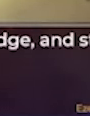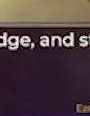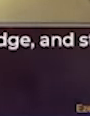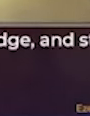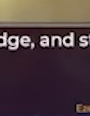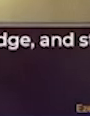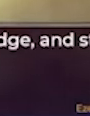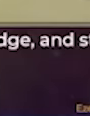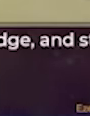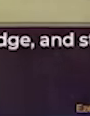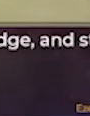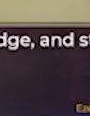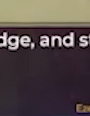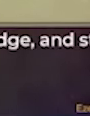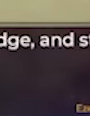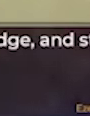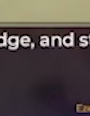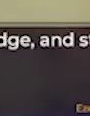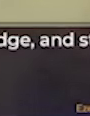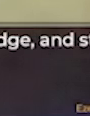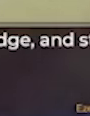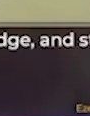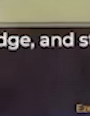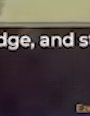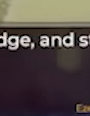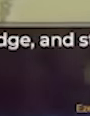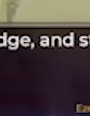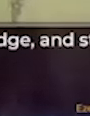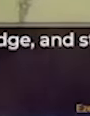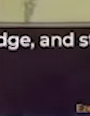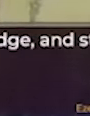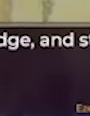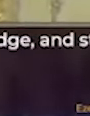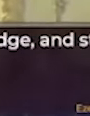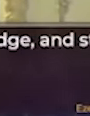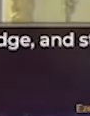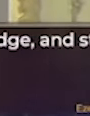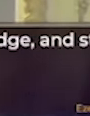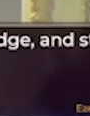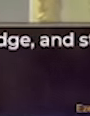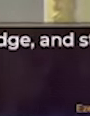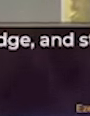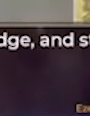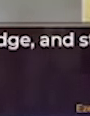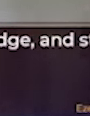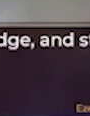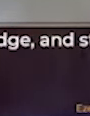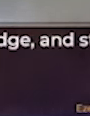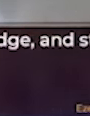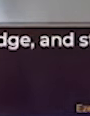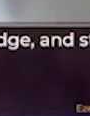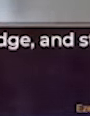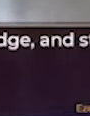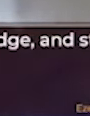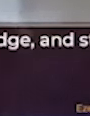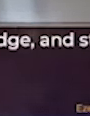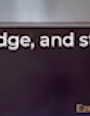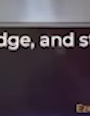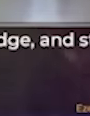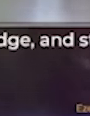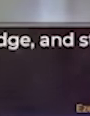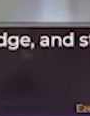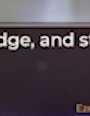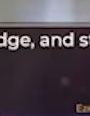man that should make up the hedge and stand in aparata